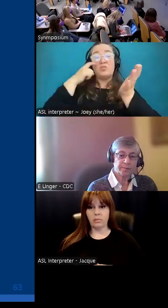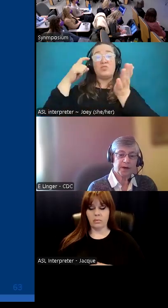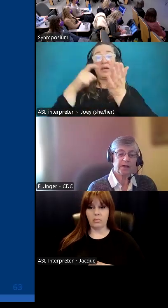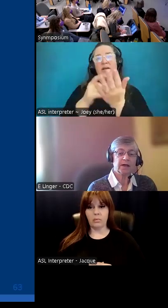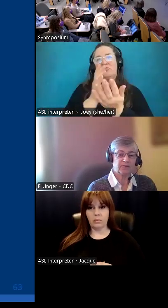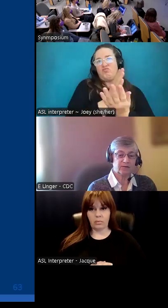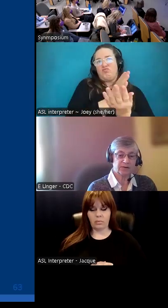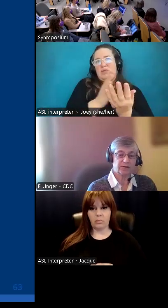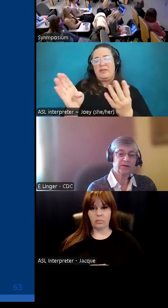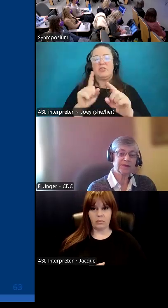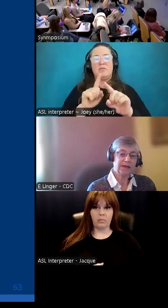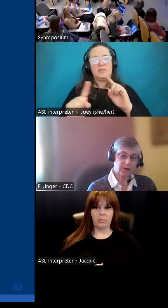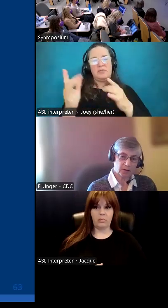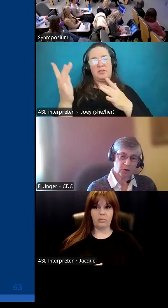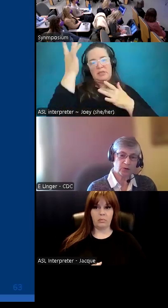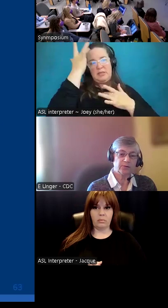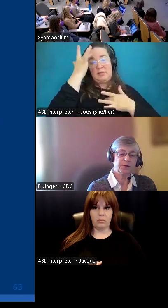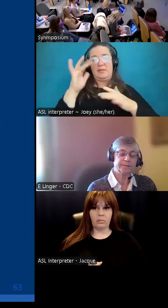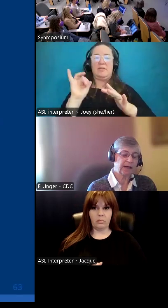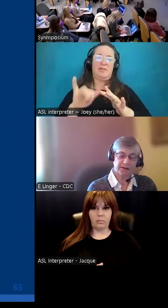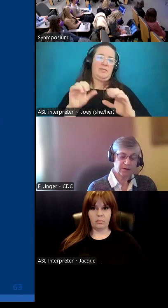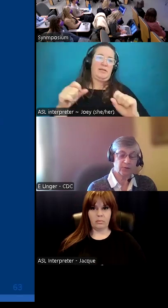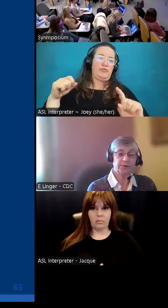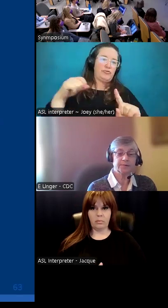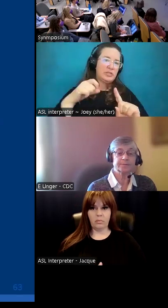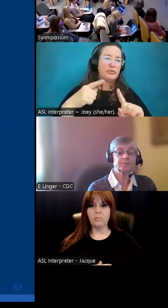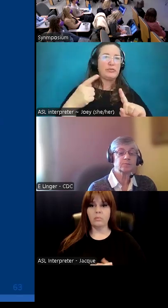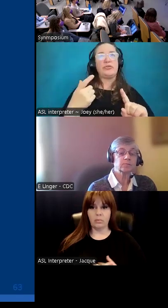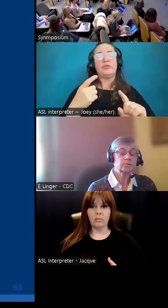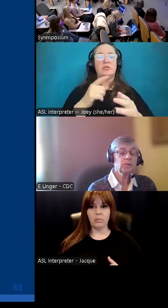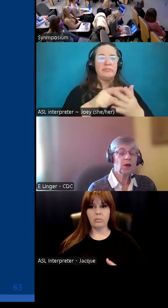triggered by infections like long COVID, like COVID.